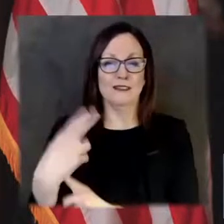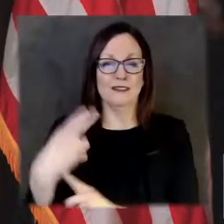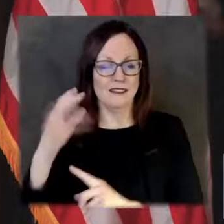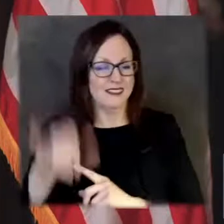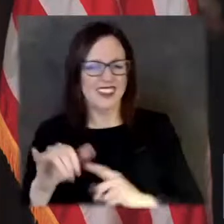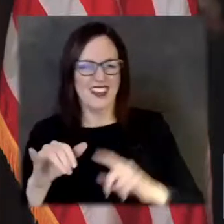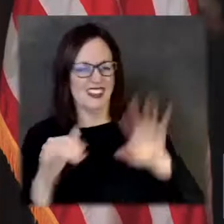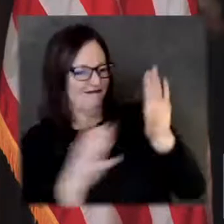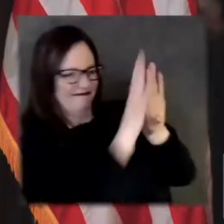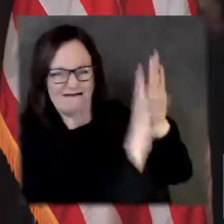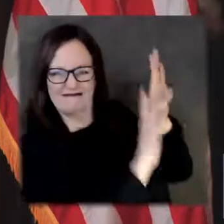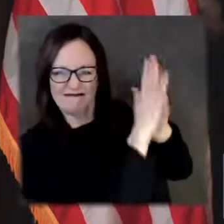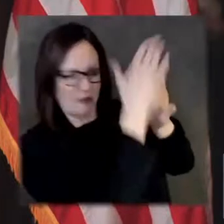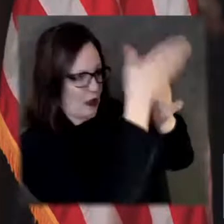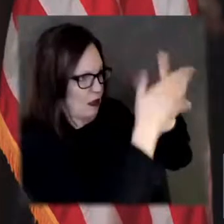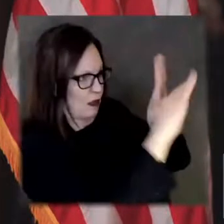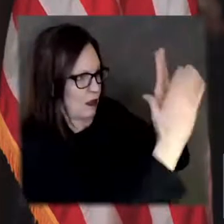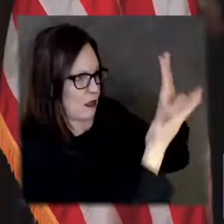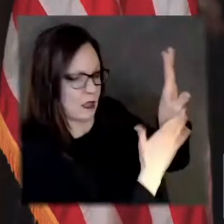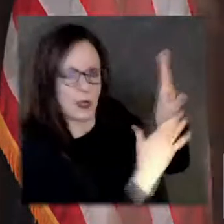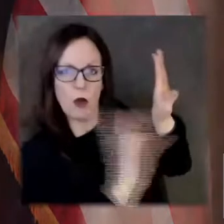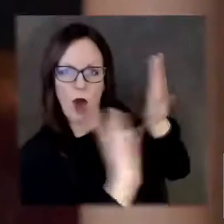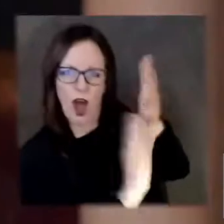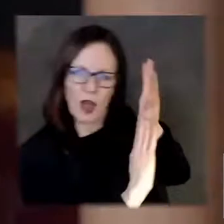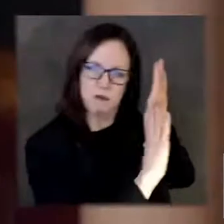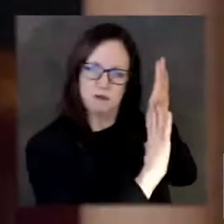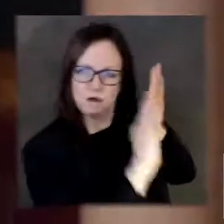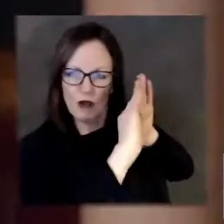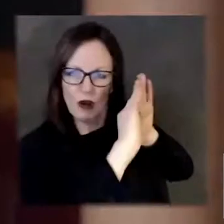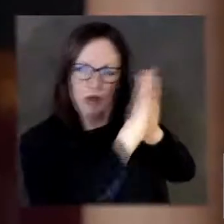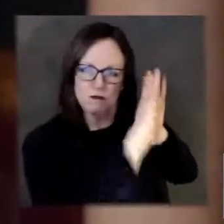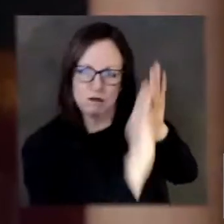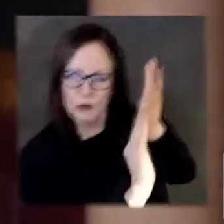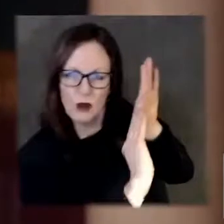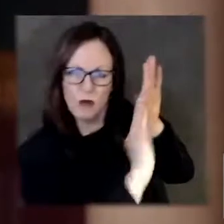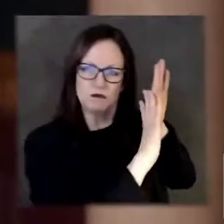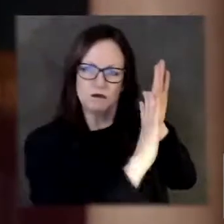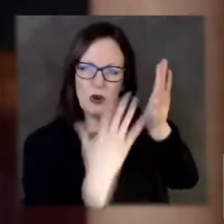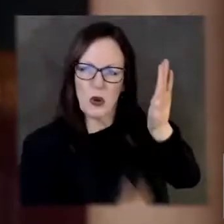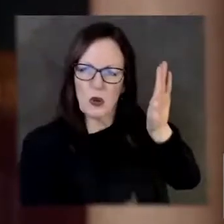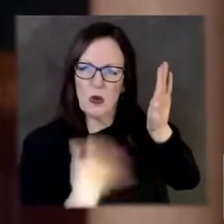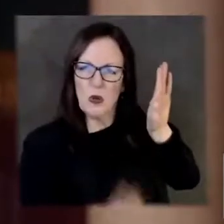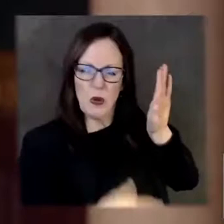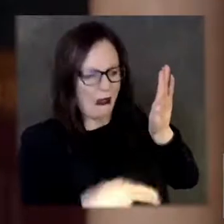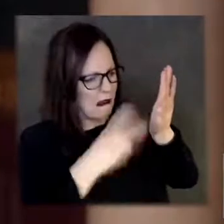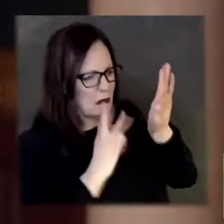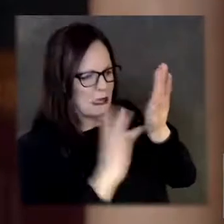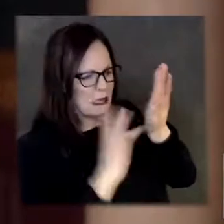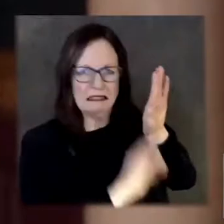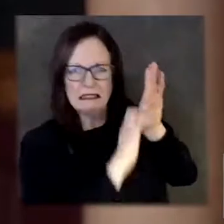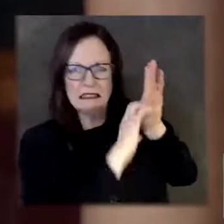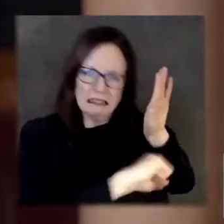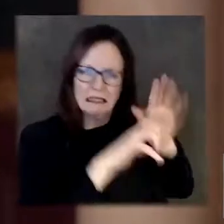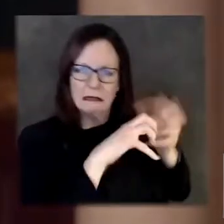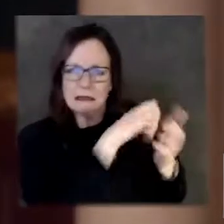of protecting our land and our water. We're ready to be good partners to our farmers who will play a